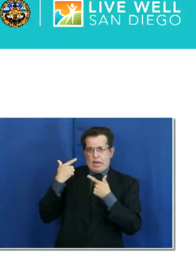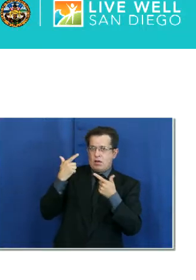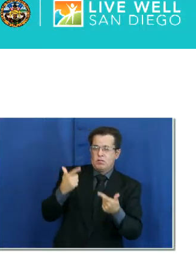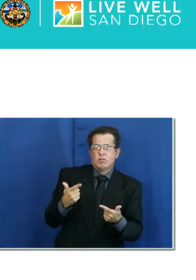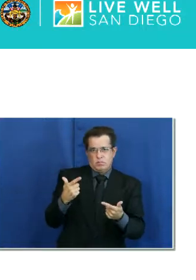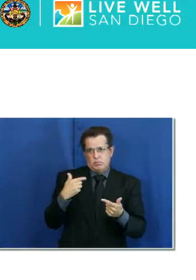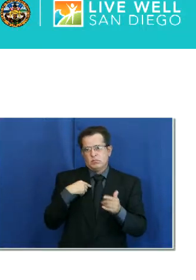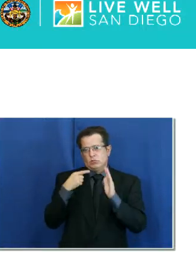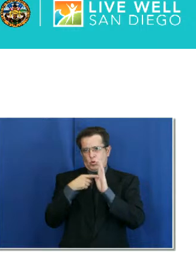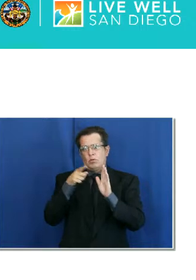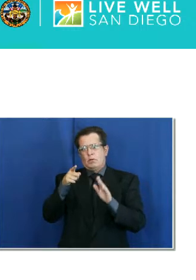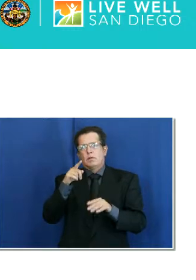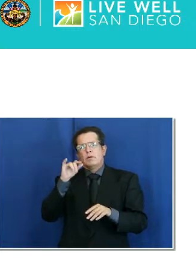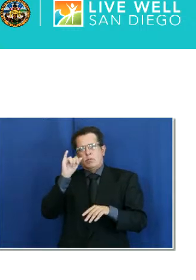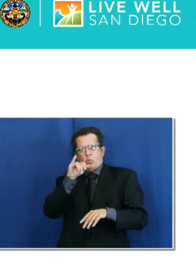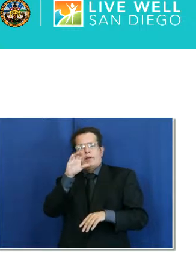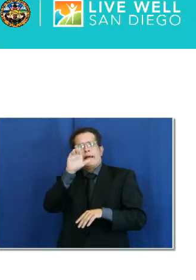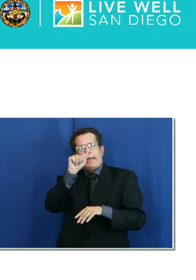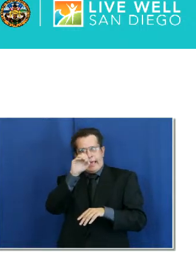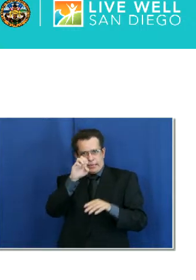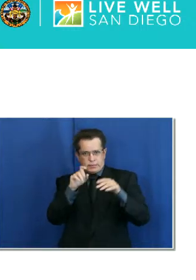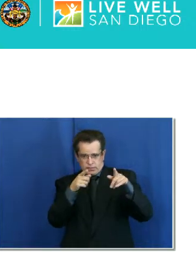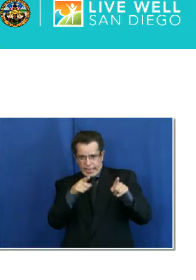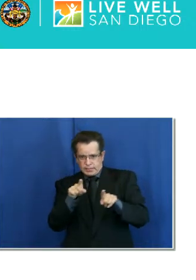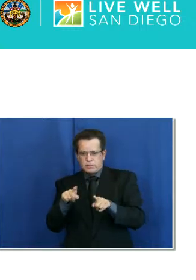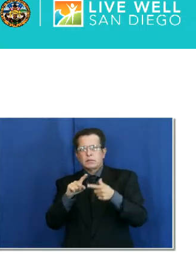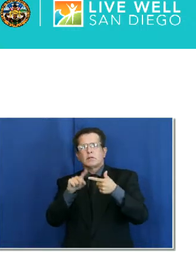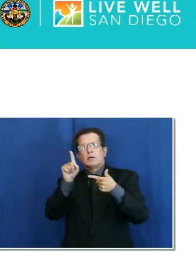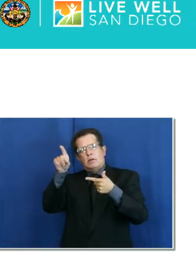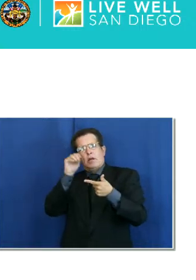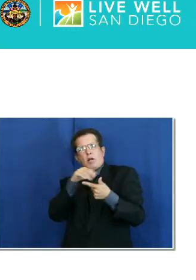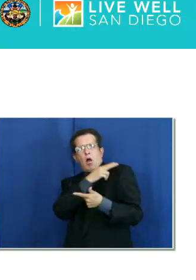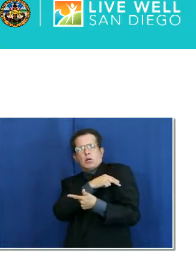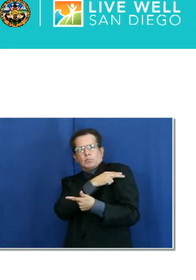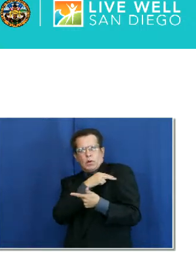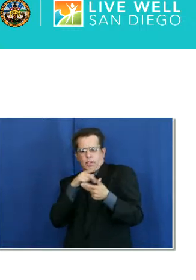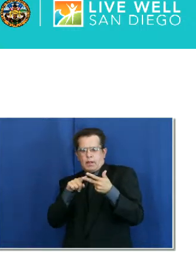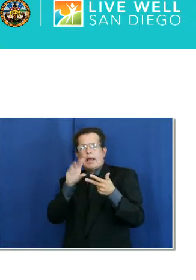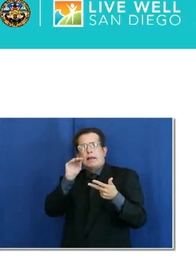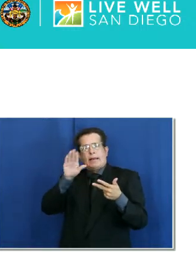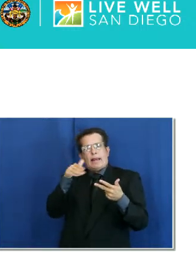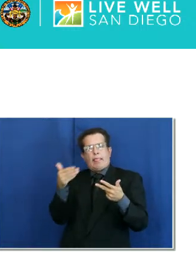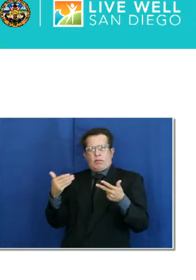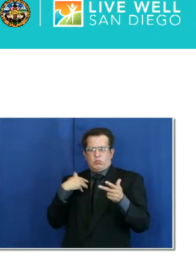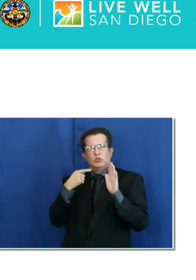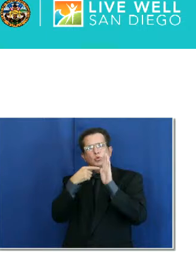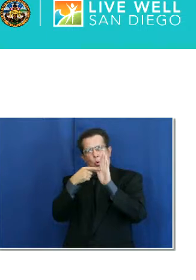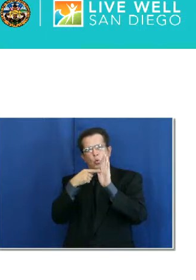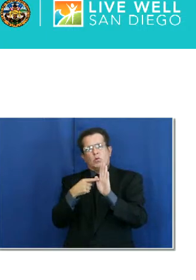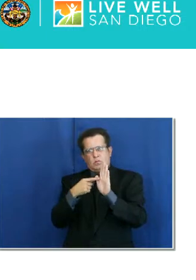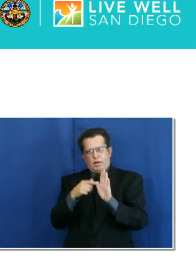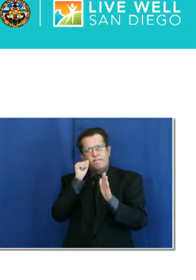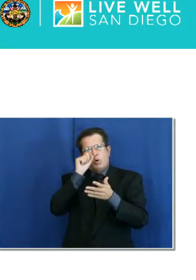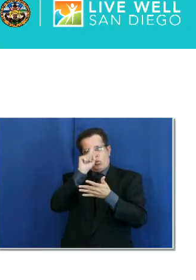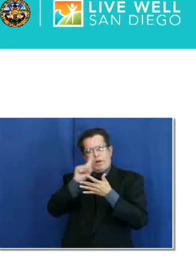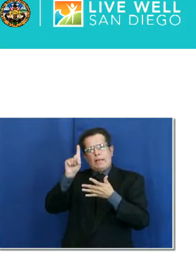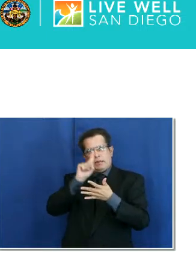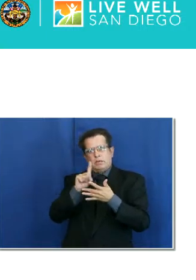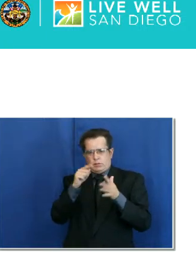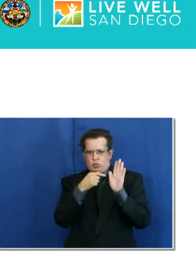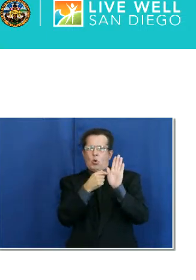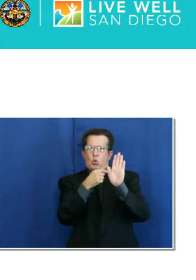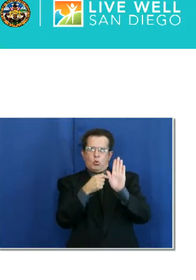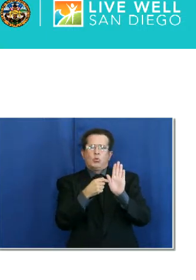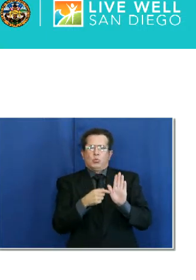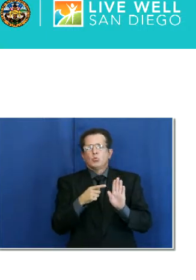made cases, hospitalizations, and death data available by race and ethnicity. That is